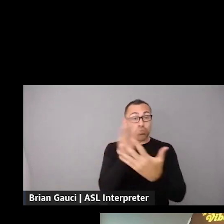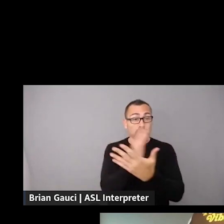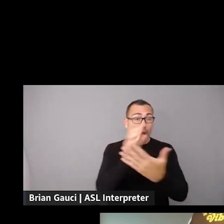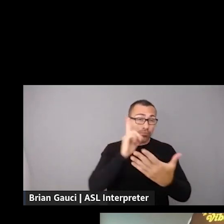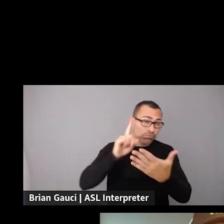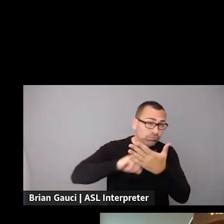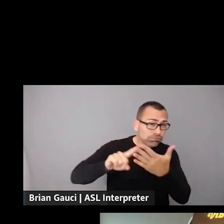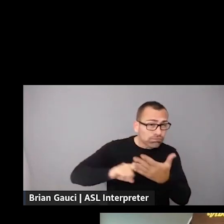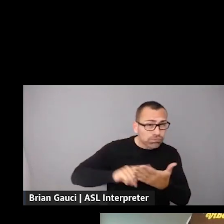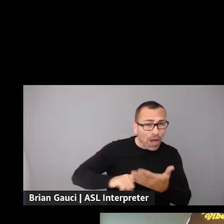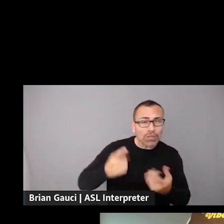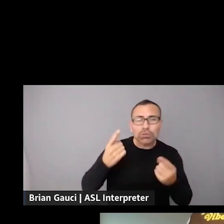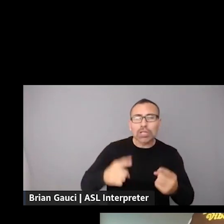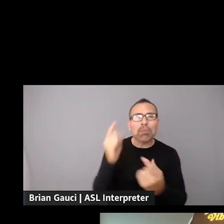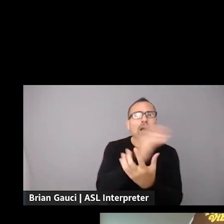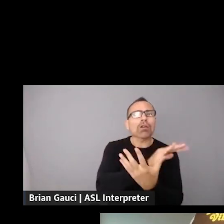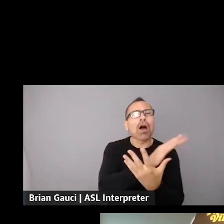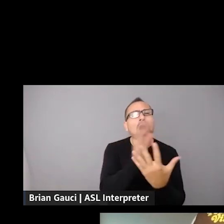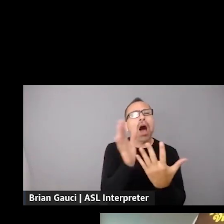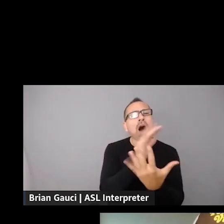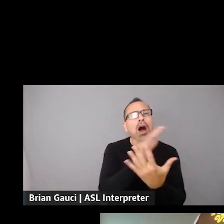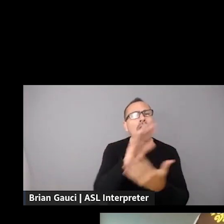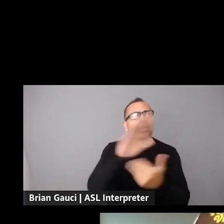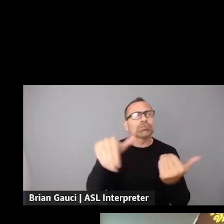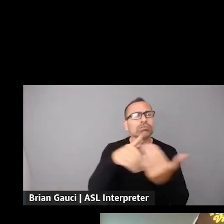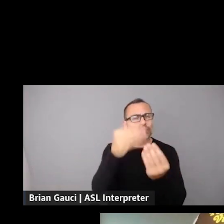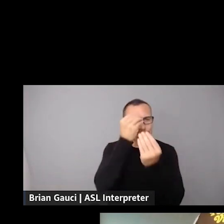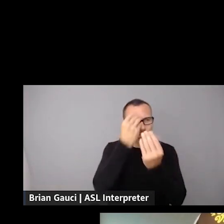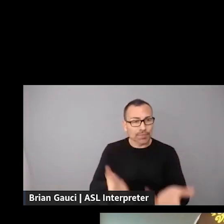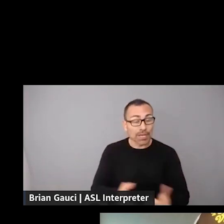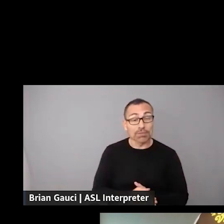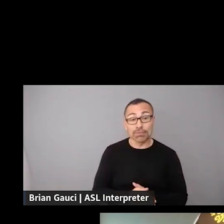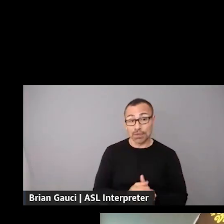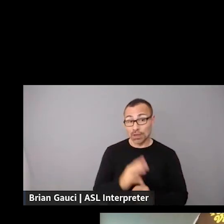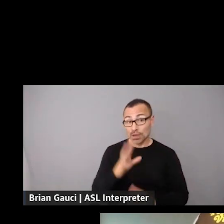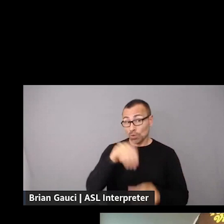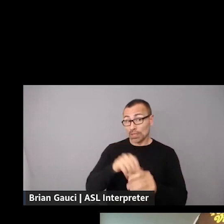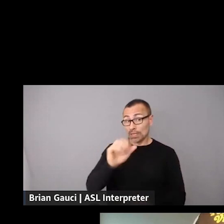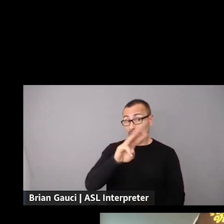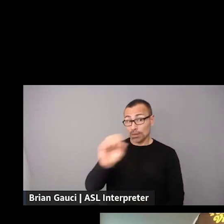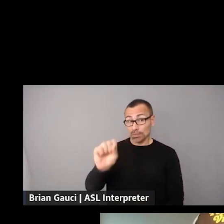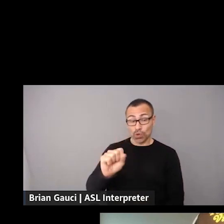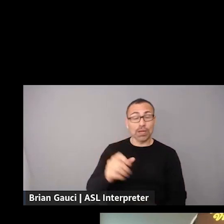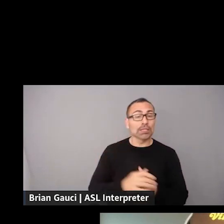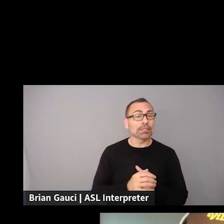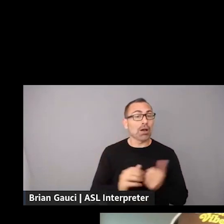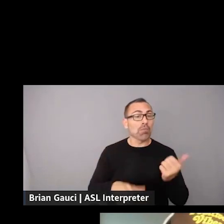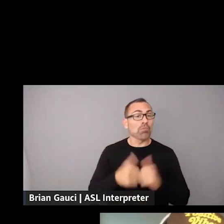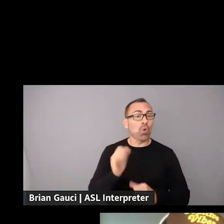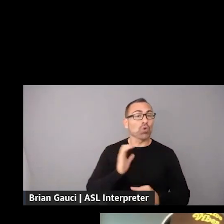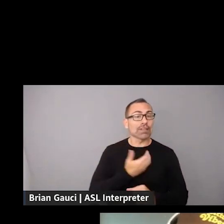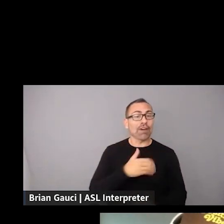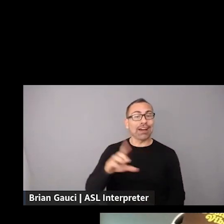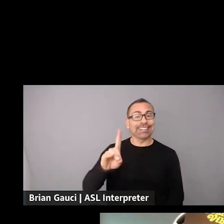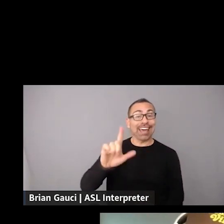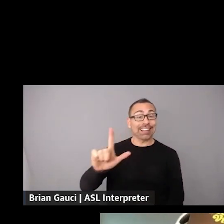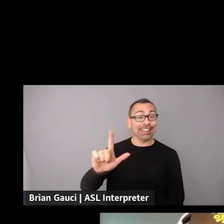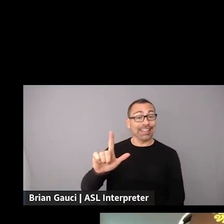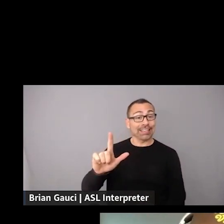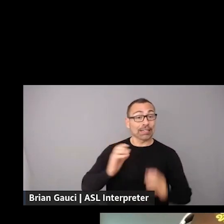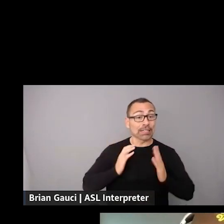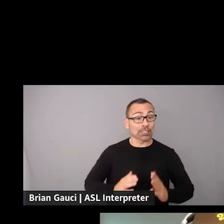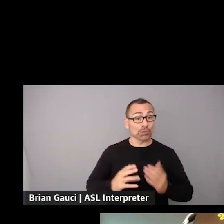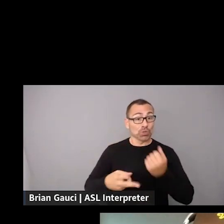across all of that data. In AWS, most our data lake customers store that data